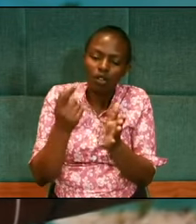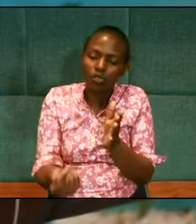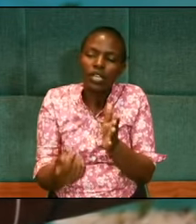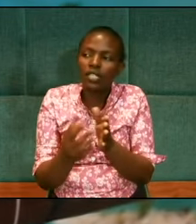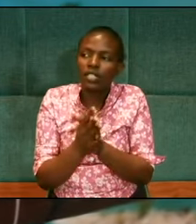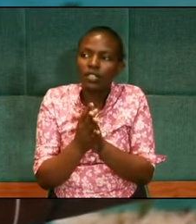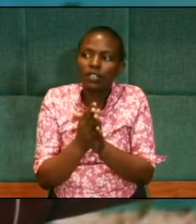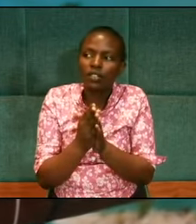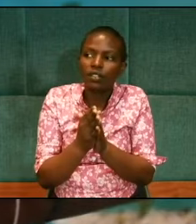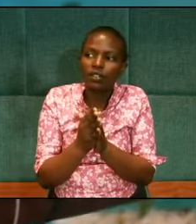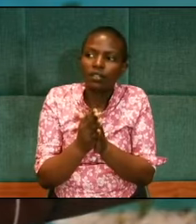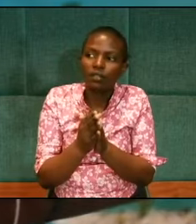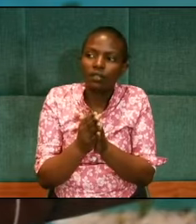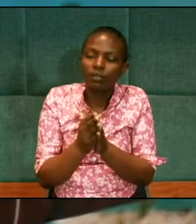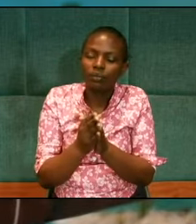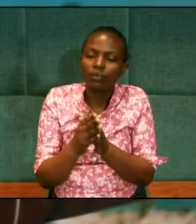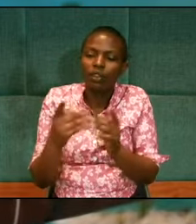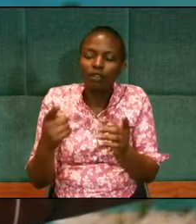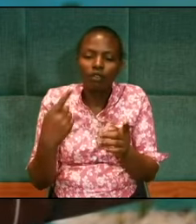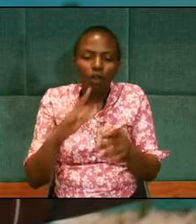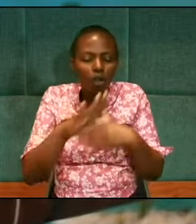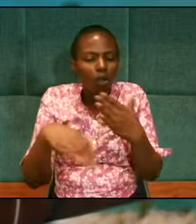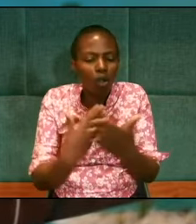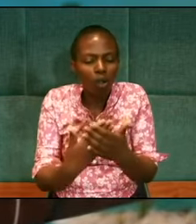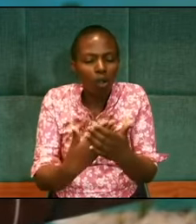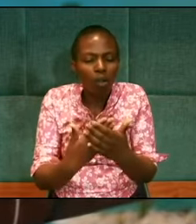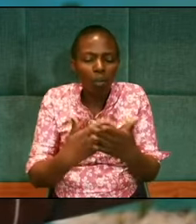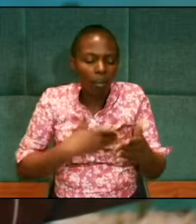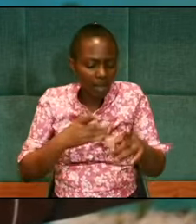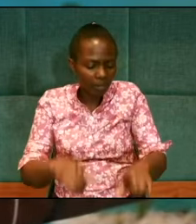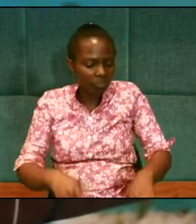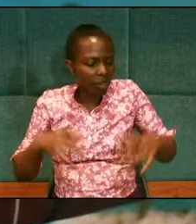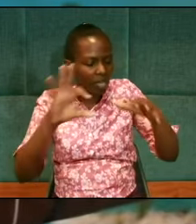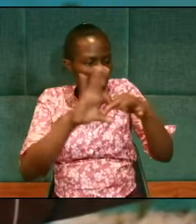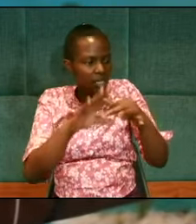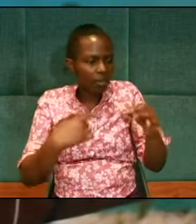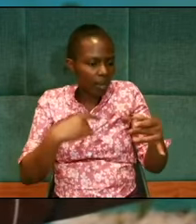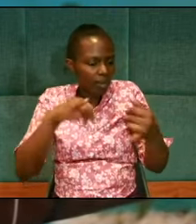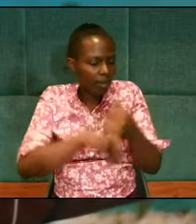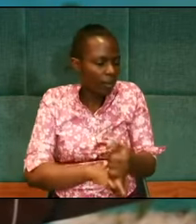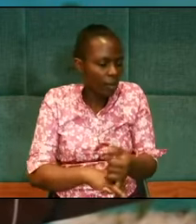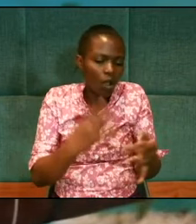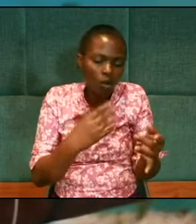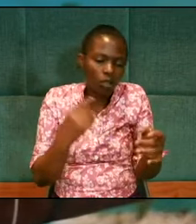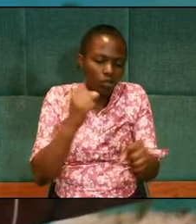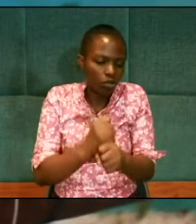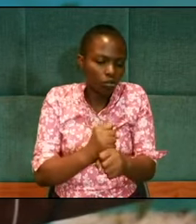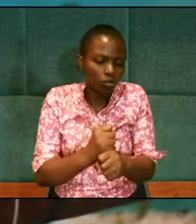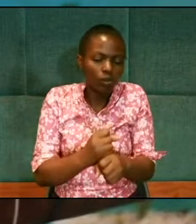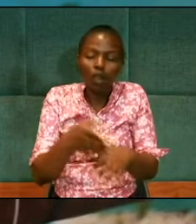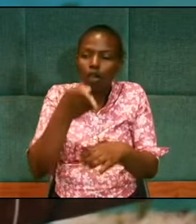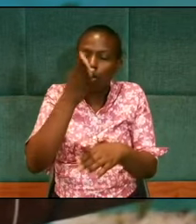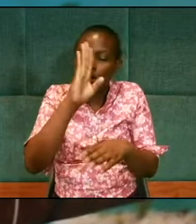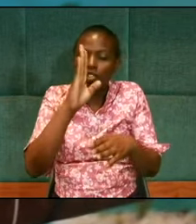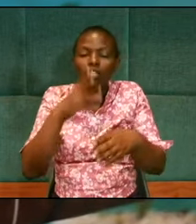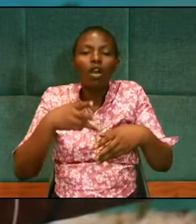tonight, for the rest of my life until I'm married, we want to do it God's way. I